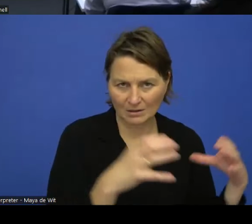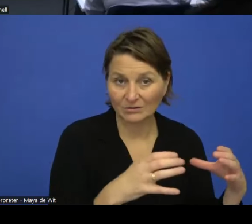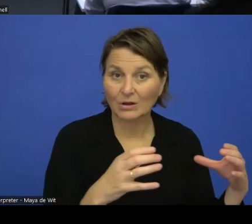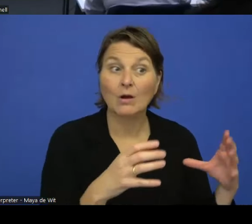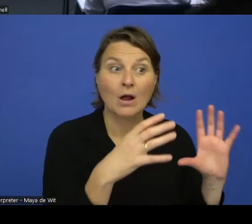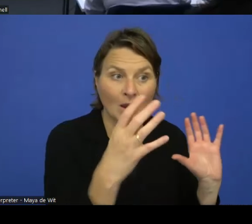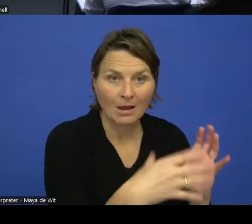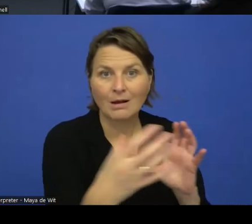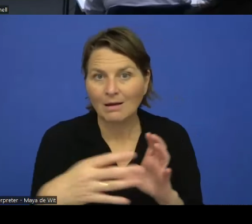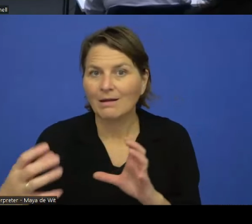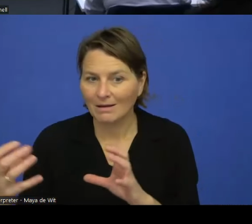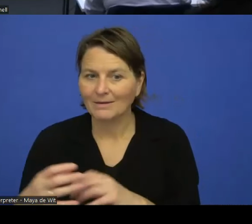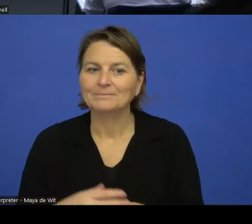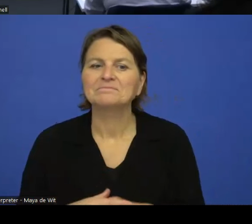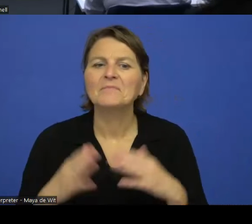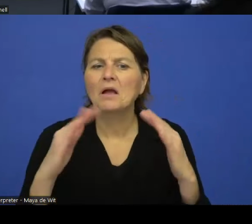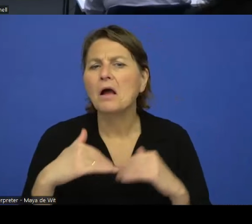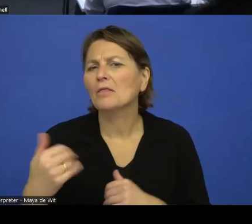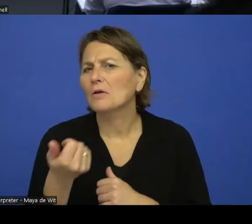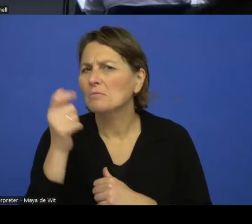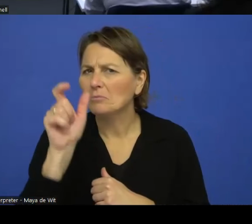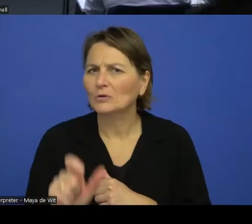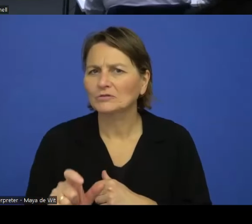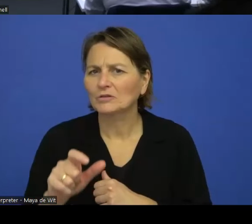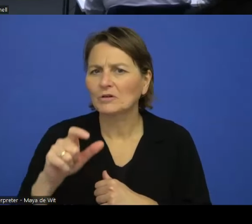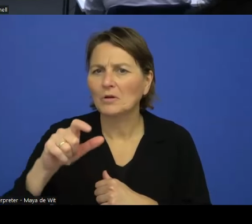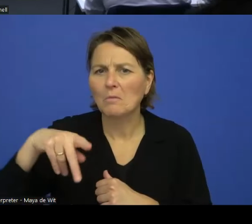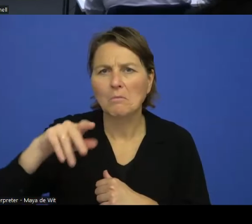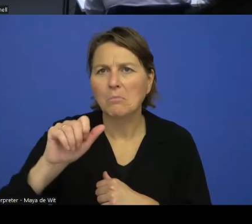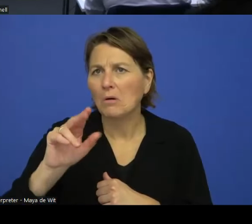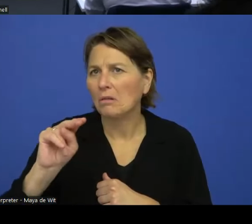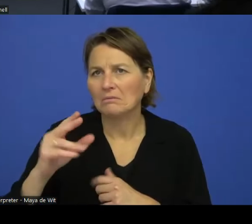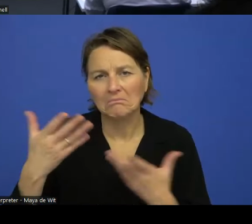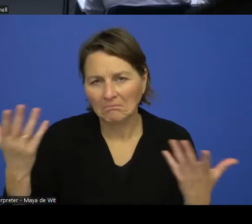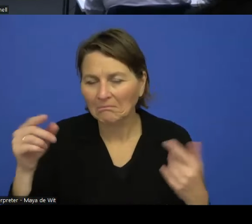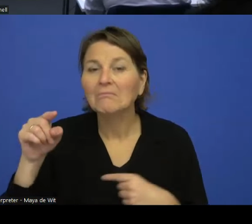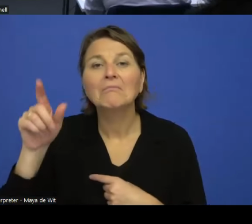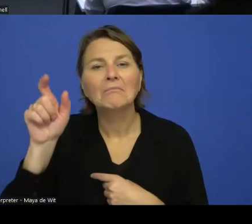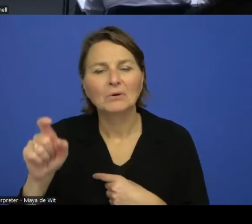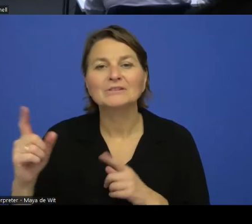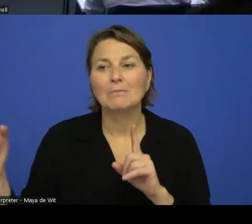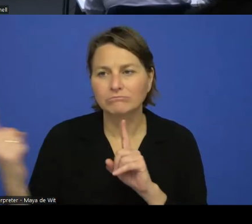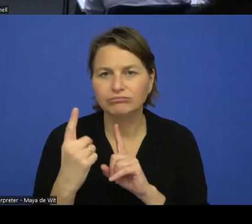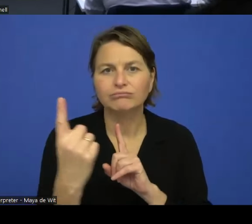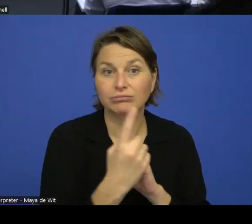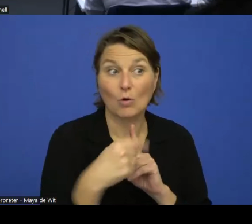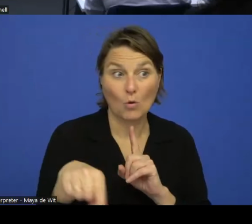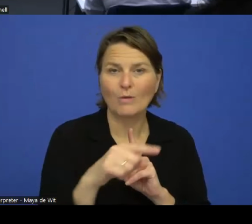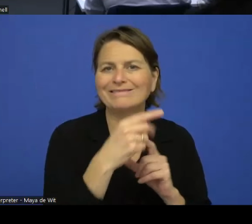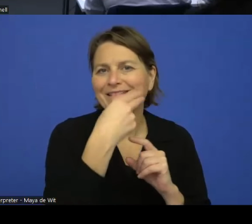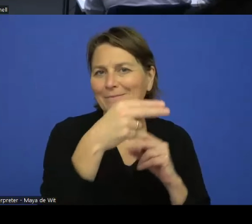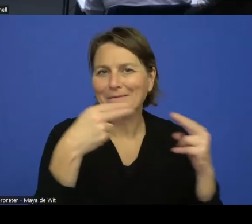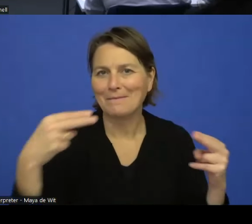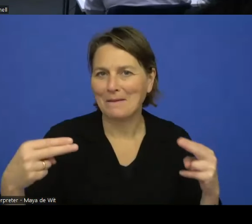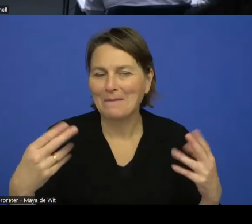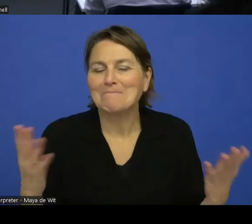Graham Pullen, who does some excellent work on inclusive design, and also people like Amelia DeFalco and Stuart Murray, who both, I don't quite know what the